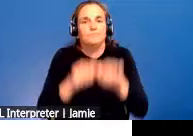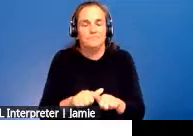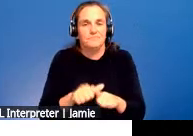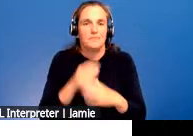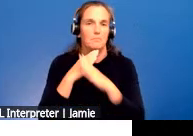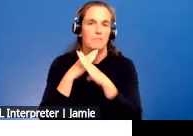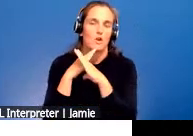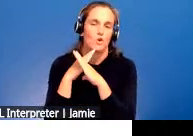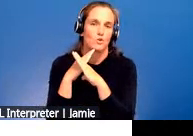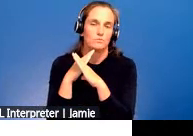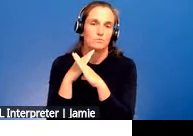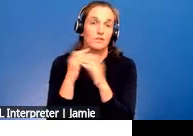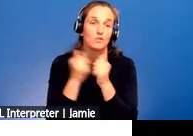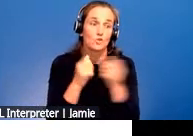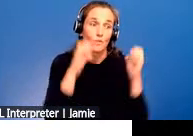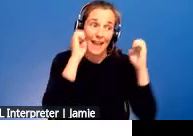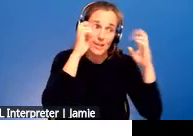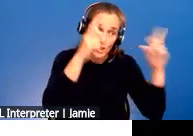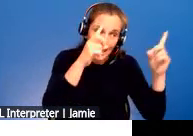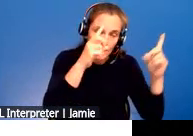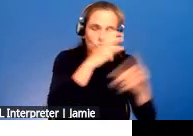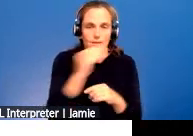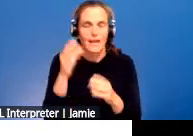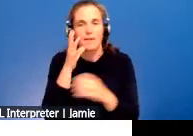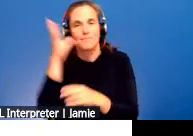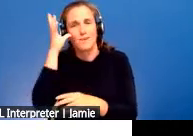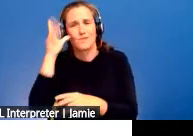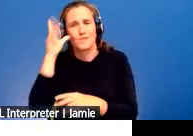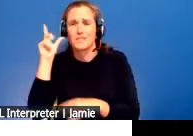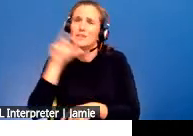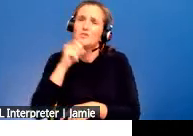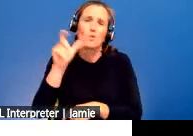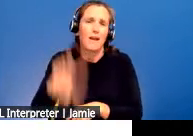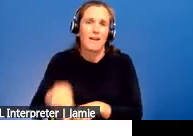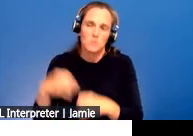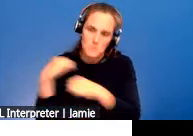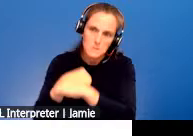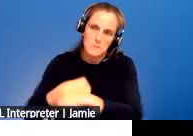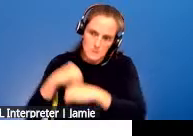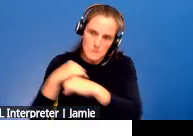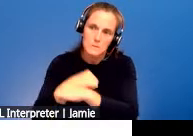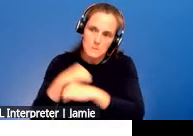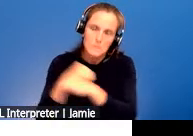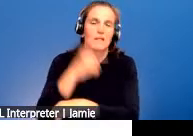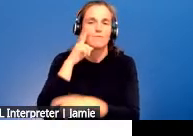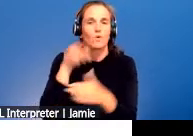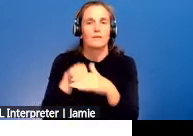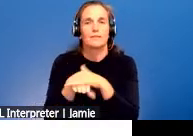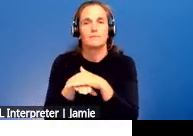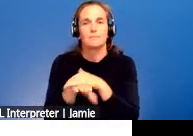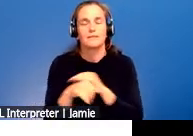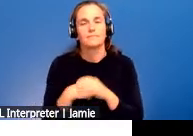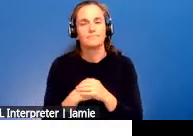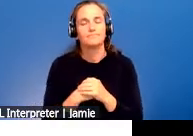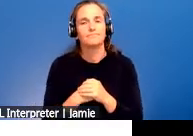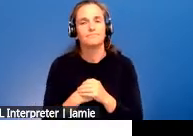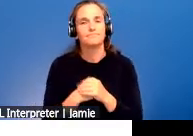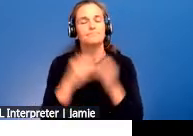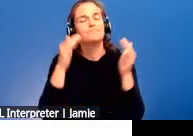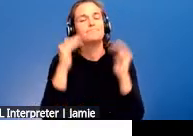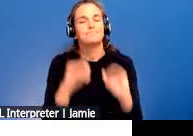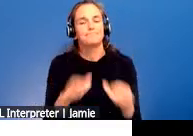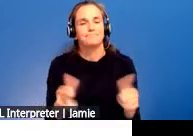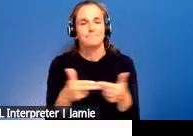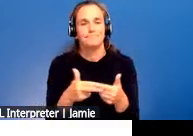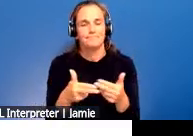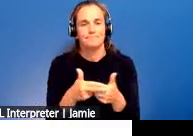that educators and parents don't have to fight so hard for accessibility. Next slide, please. I also want to talk a little